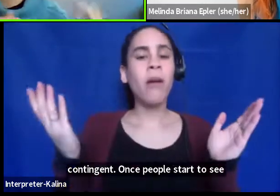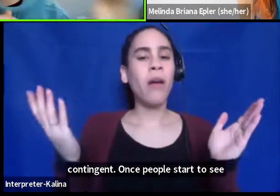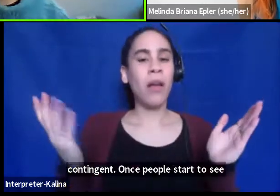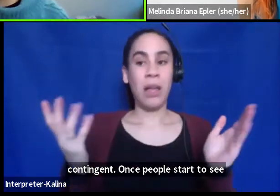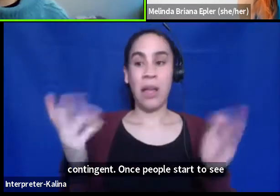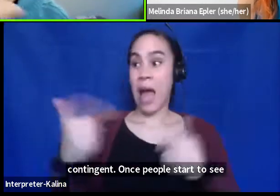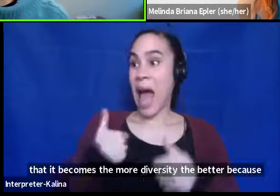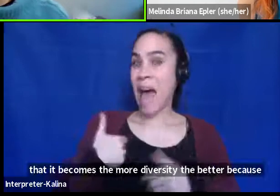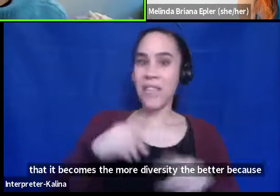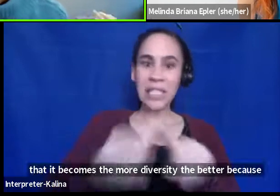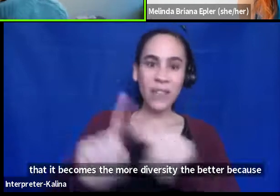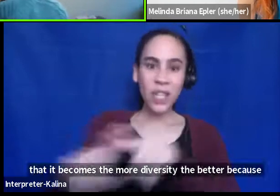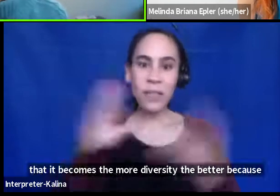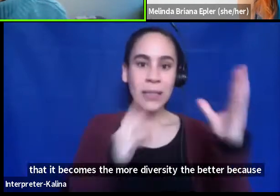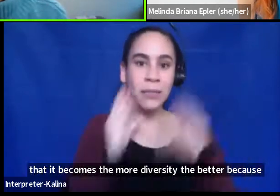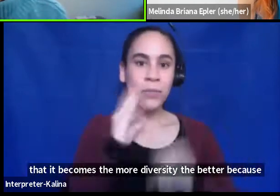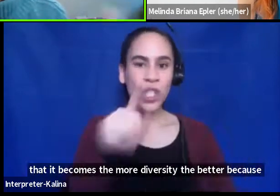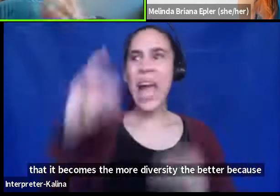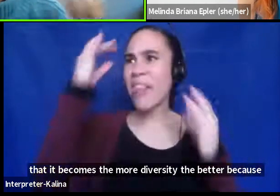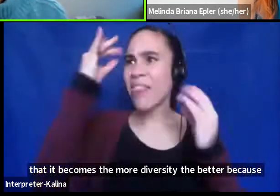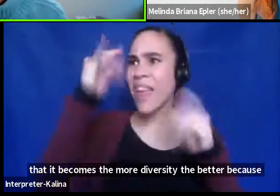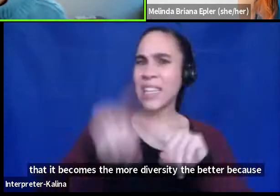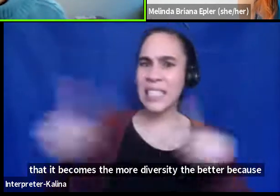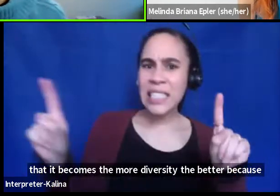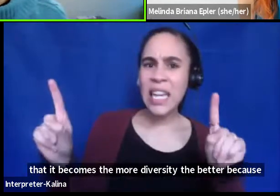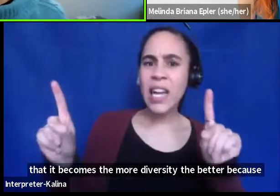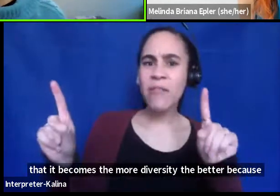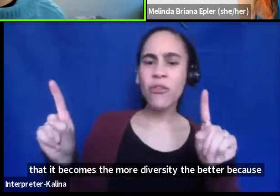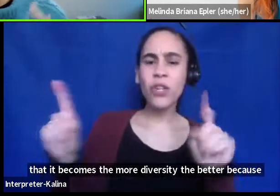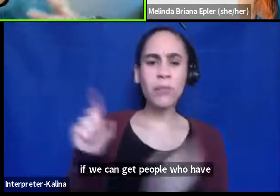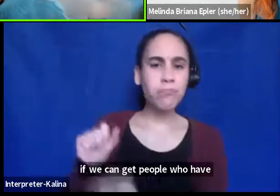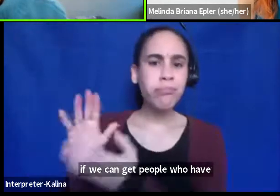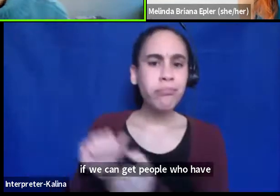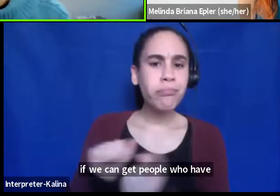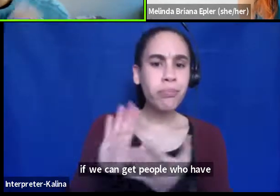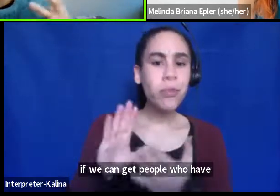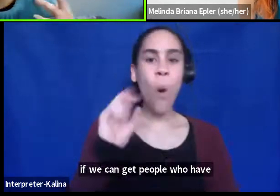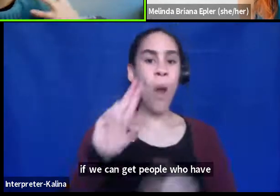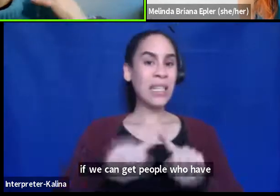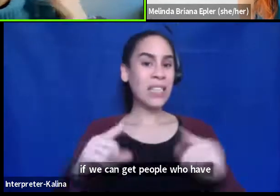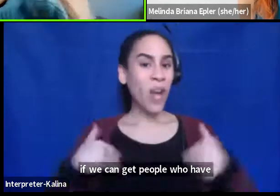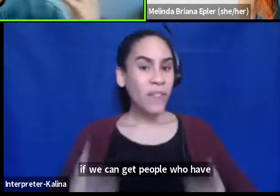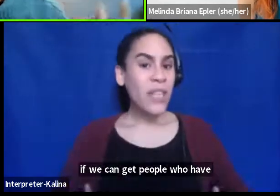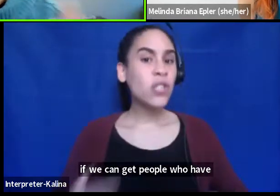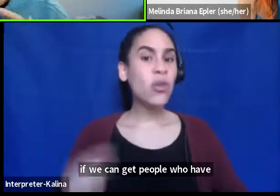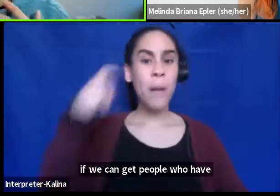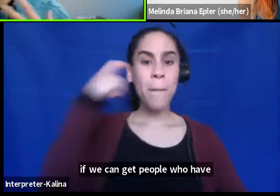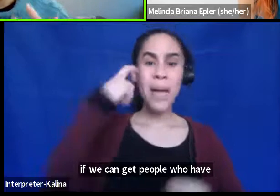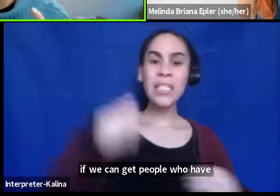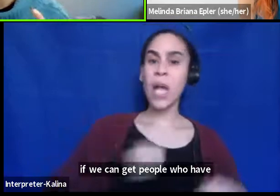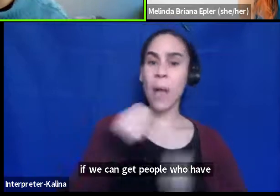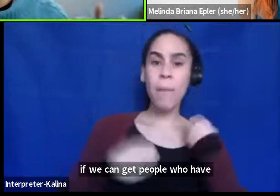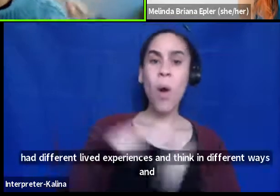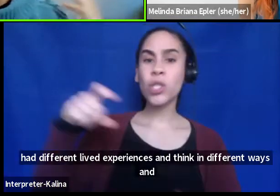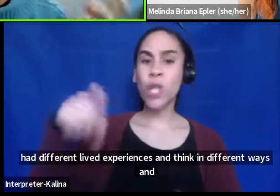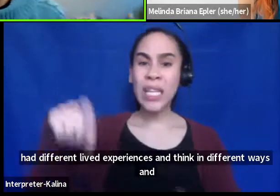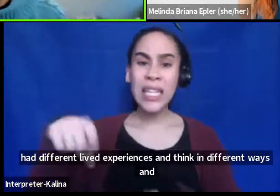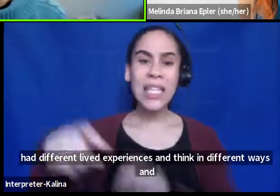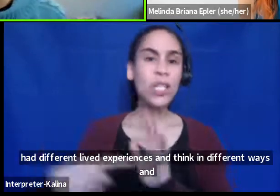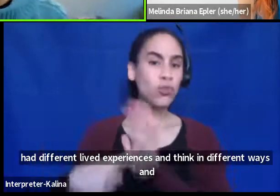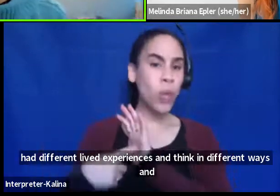think in different ways, who maybe have different physical and mental and emotional needs or requirements,